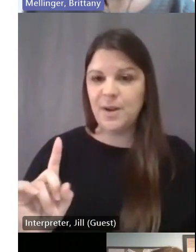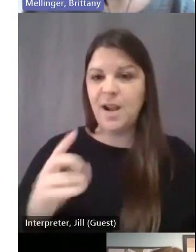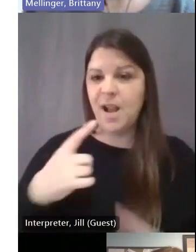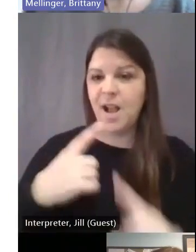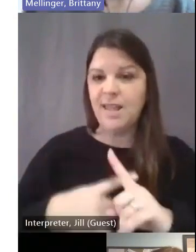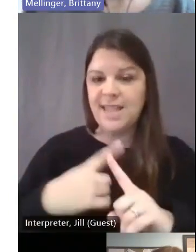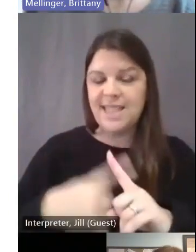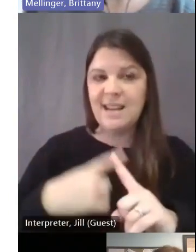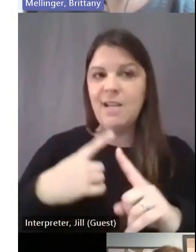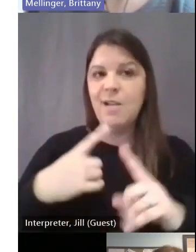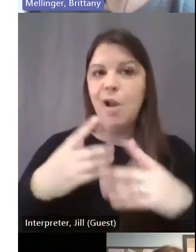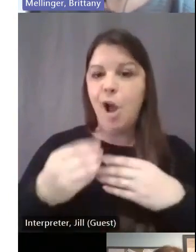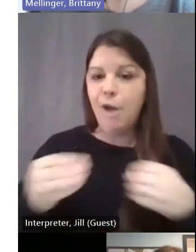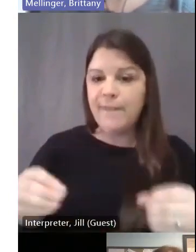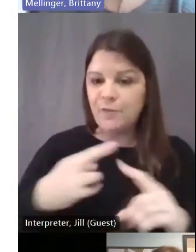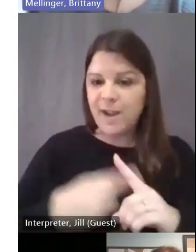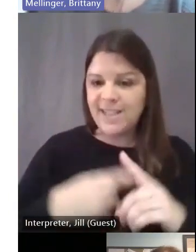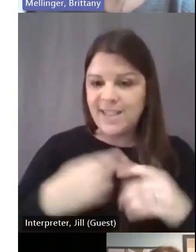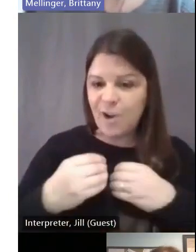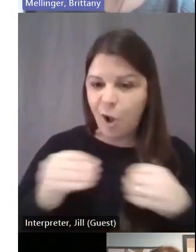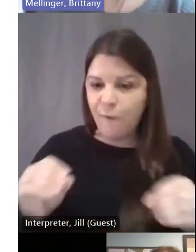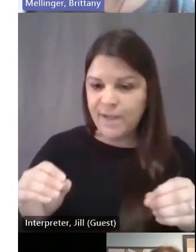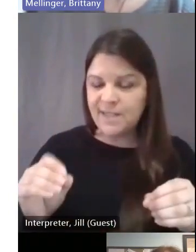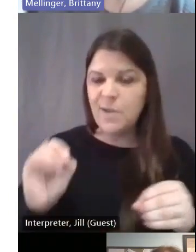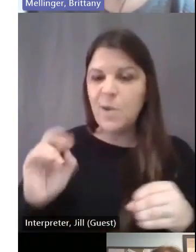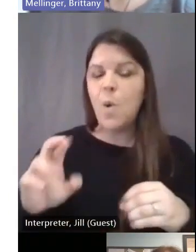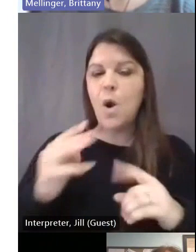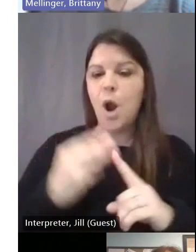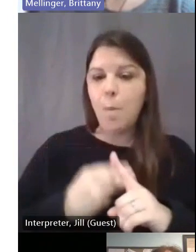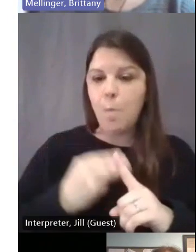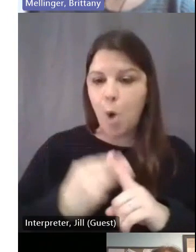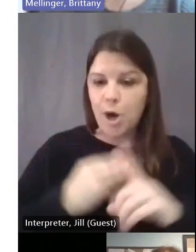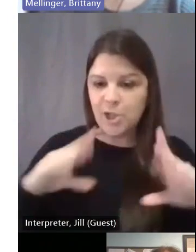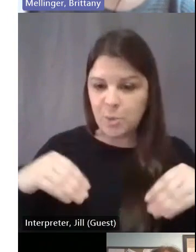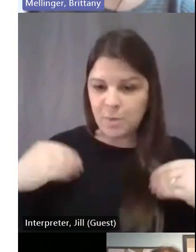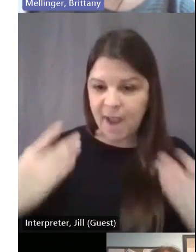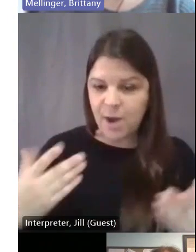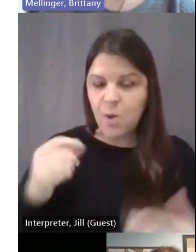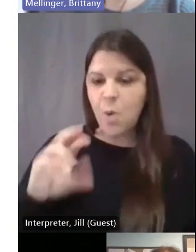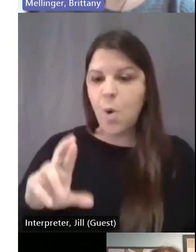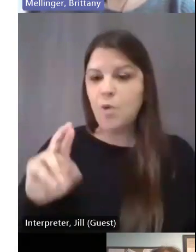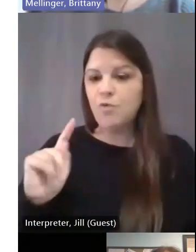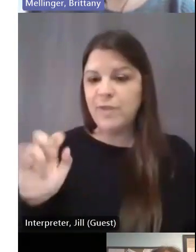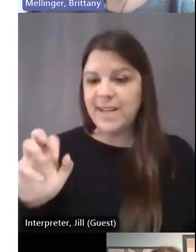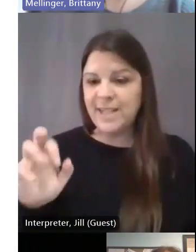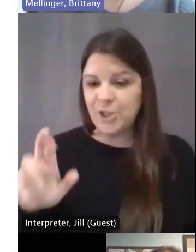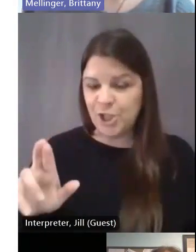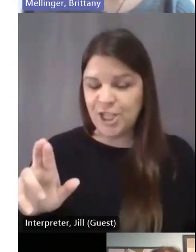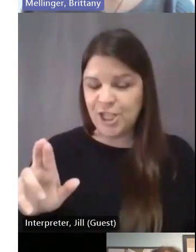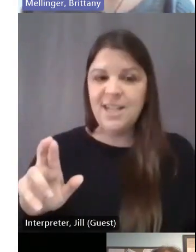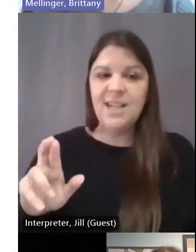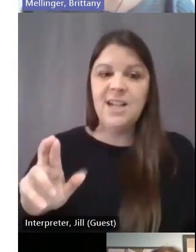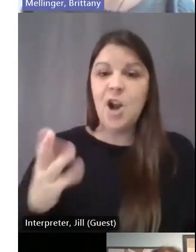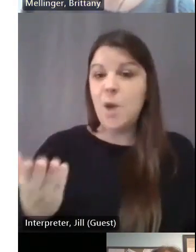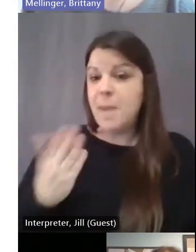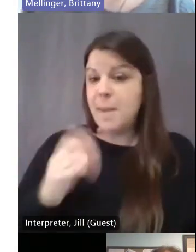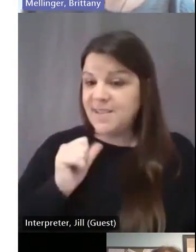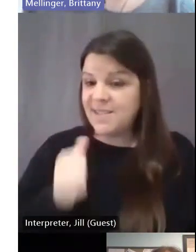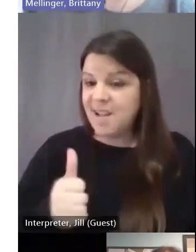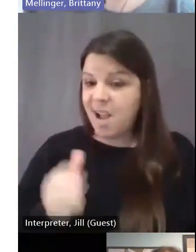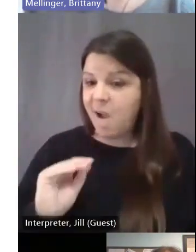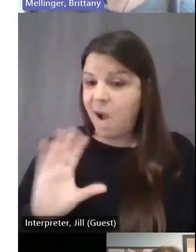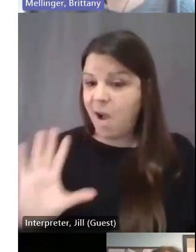or talk with a mortgage provider or a realtor, but it also might not be obvious.